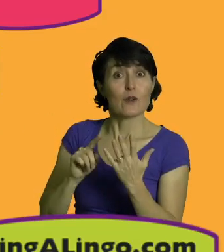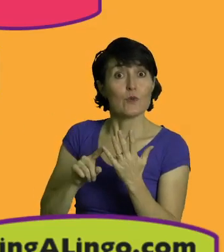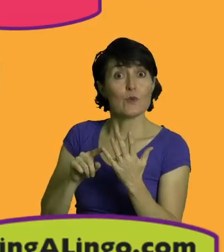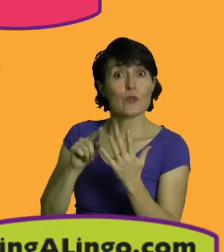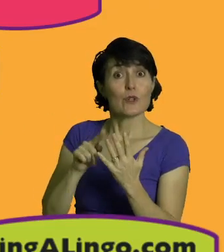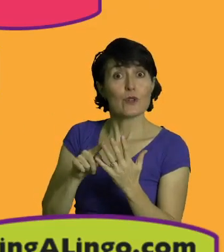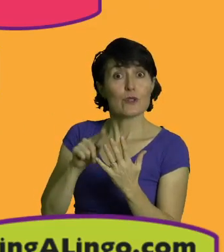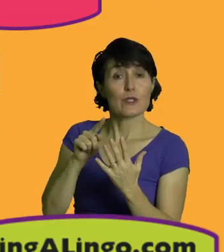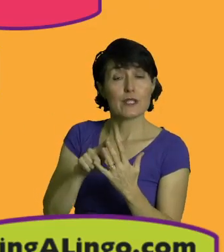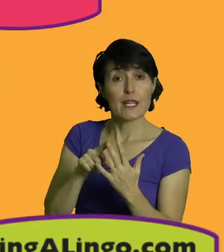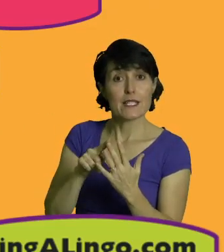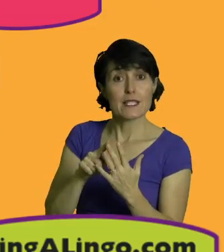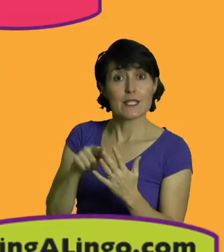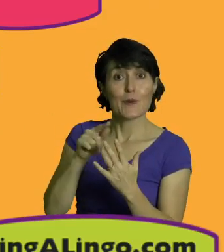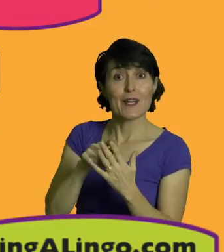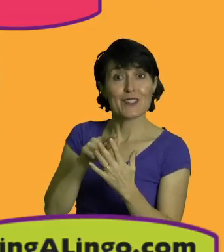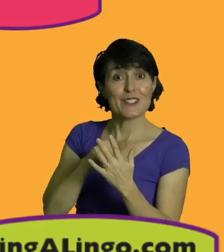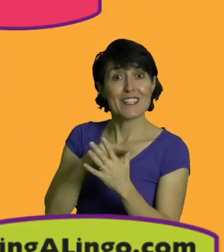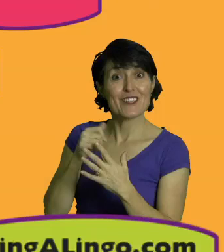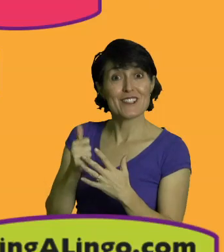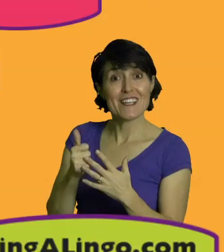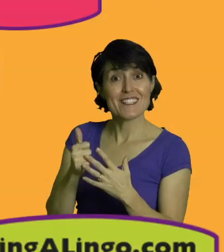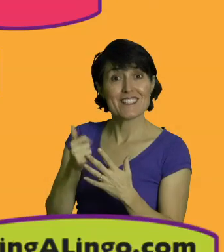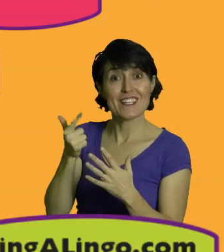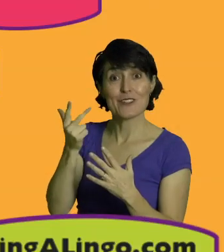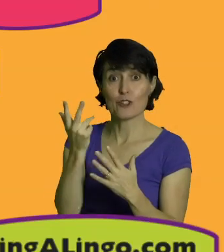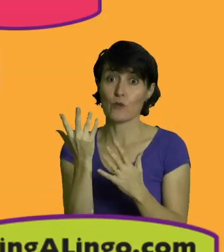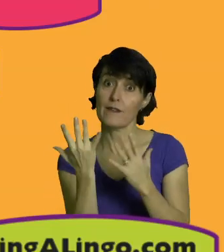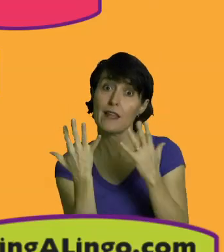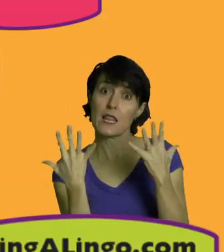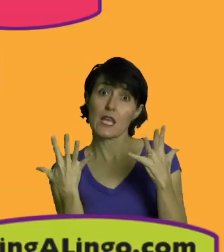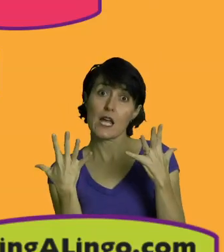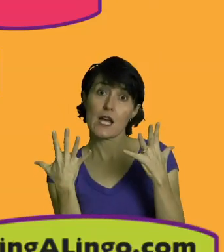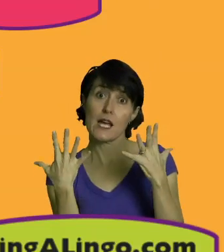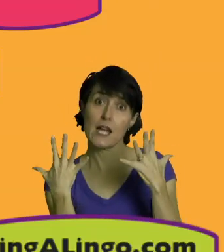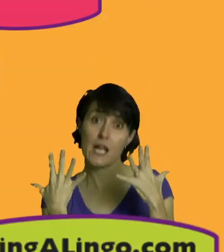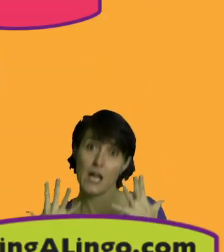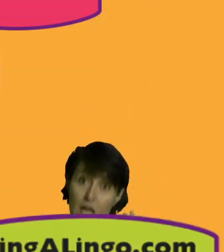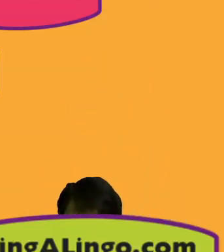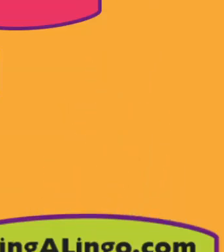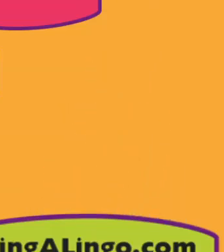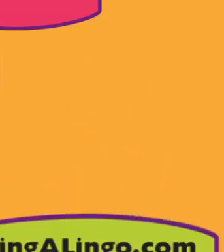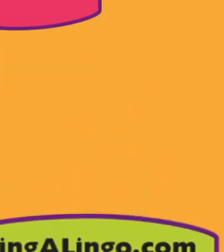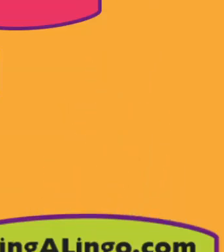use the song. Uno, dos, tres, cuatro, cinco, seis, siete, ocho, nueve, diez.